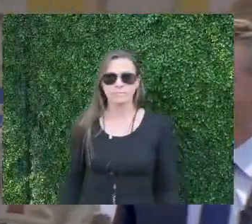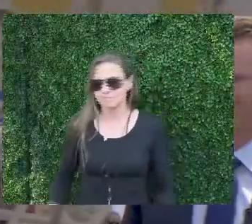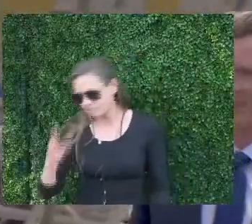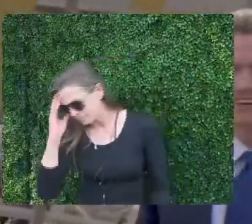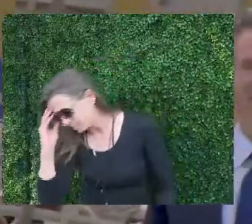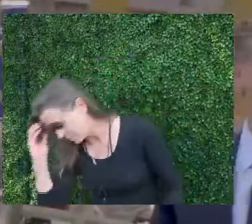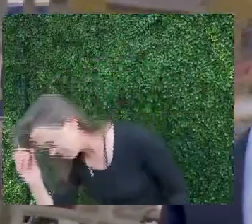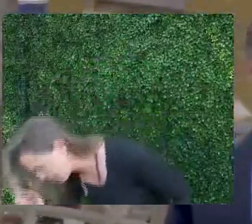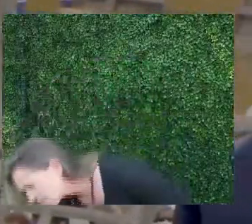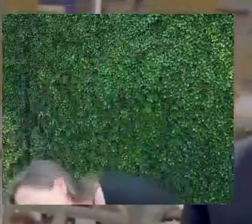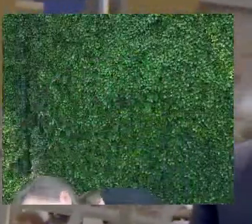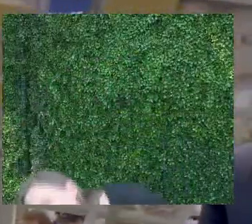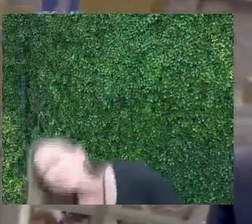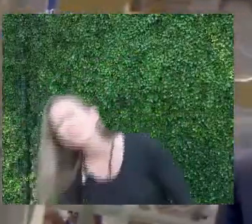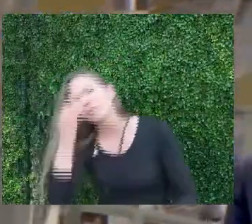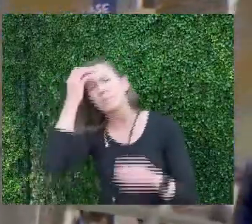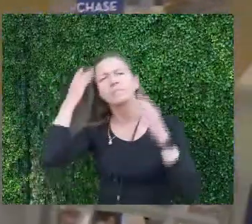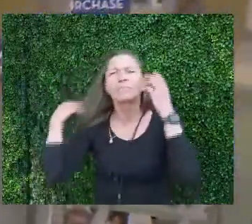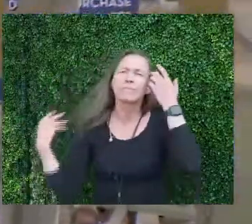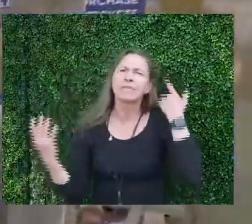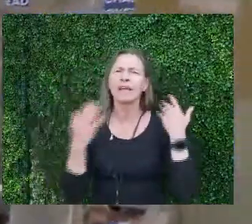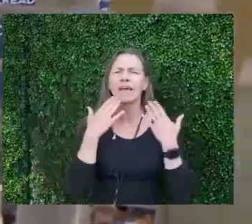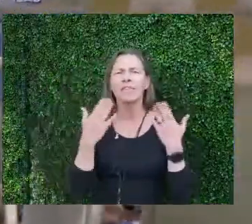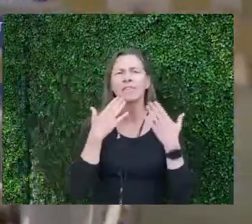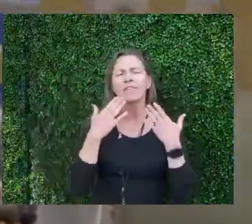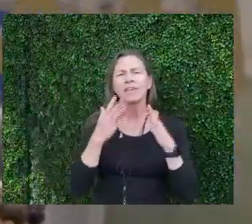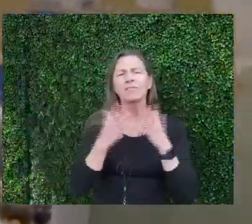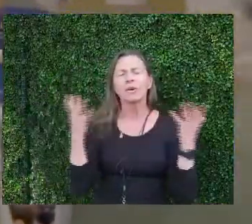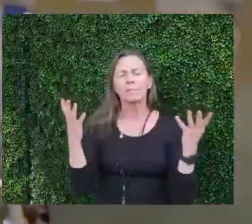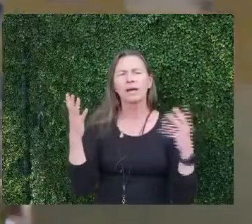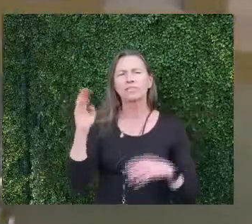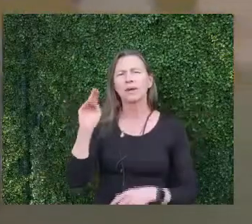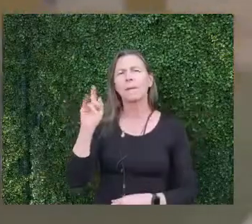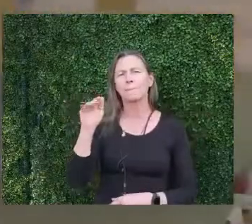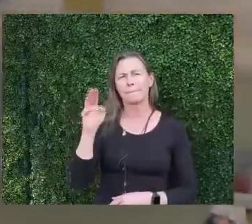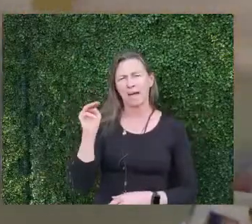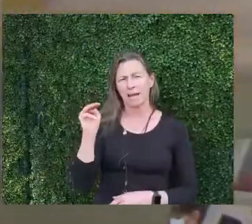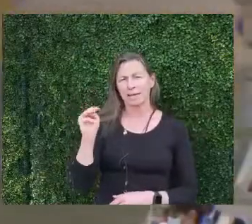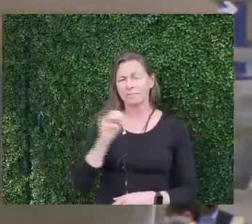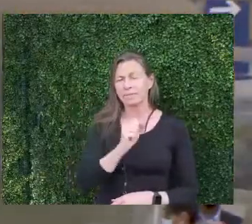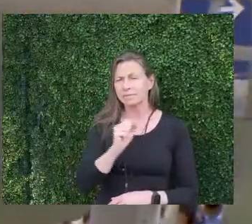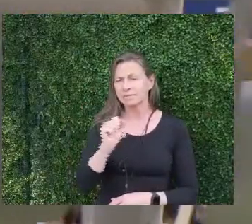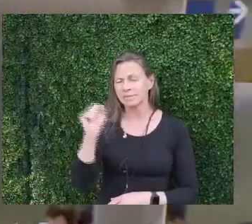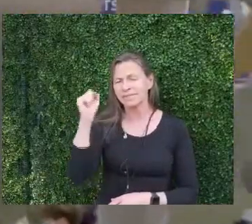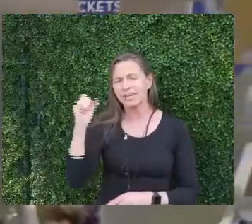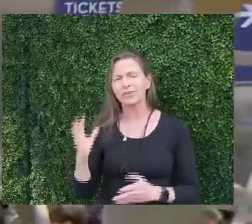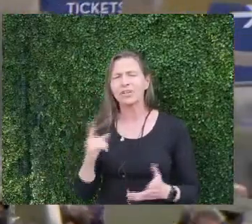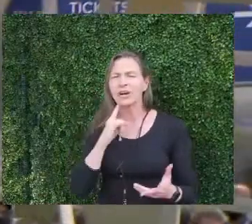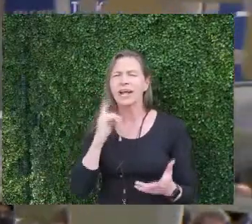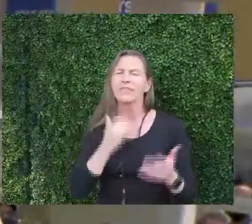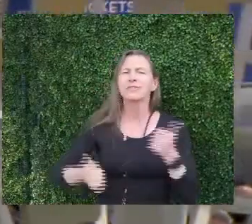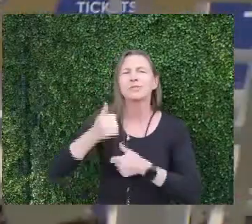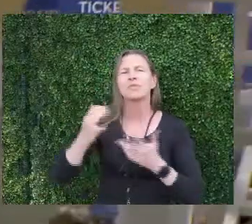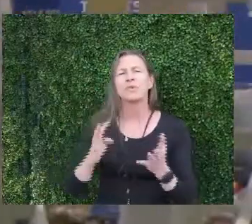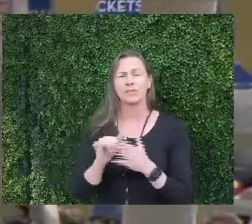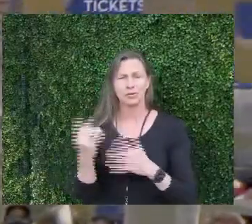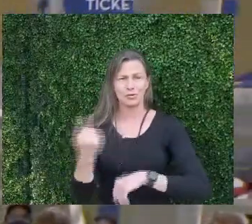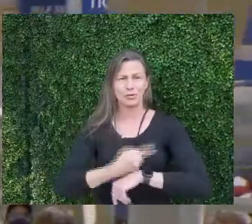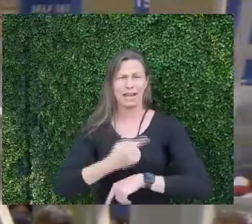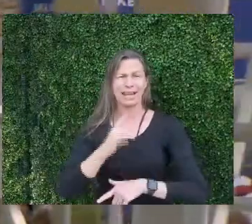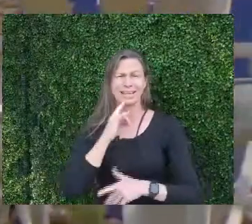Thank you very much, Madam Secretary and Madam Supervisor. First and foremost, today is a day of